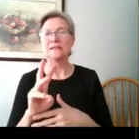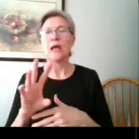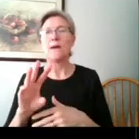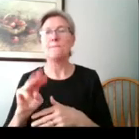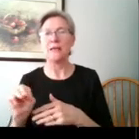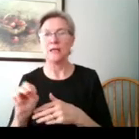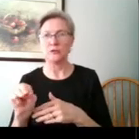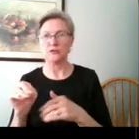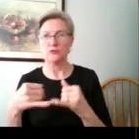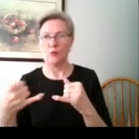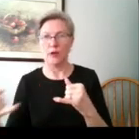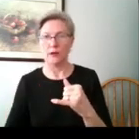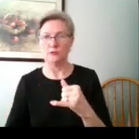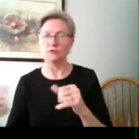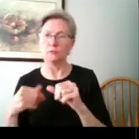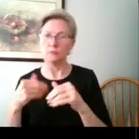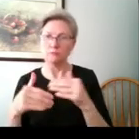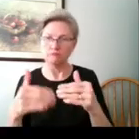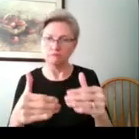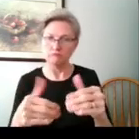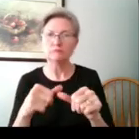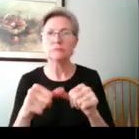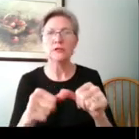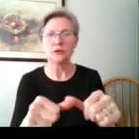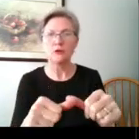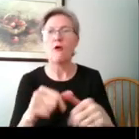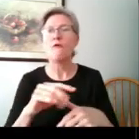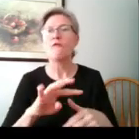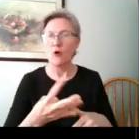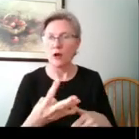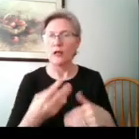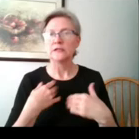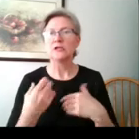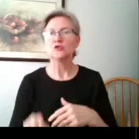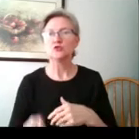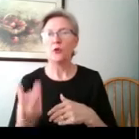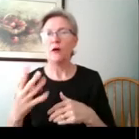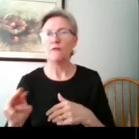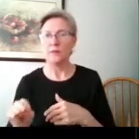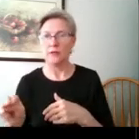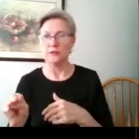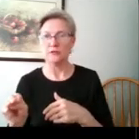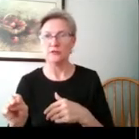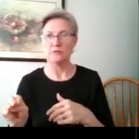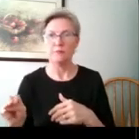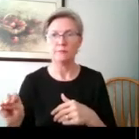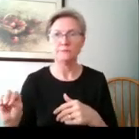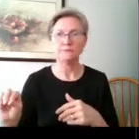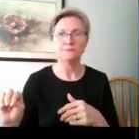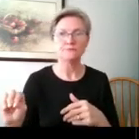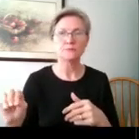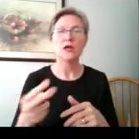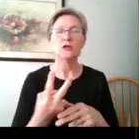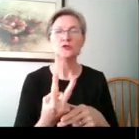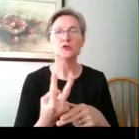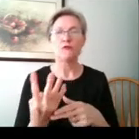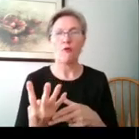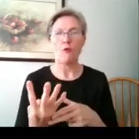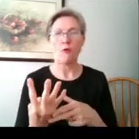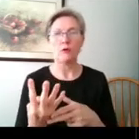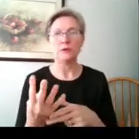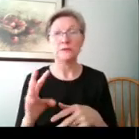meters. So I'll continue on. For $4, then I would get 12 meters. 2, 4, if I'm counting